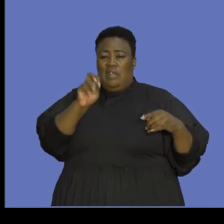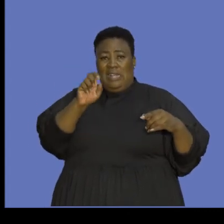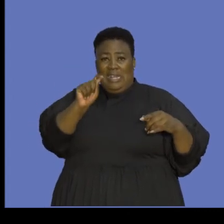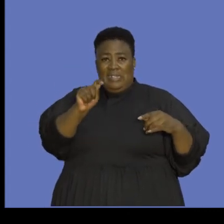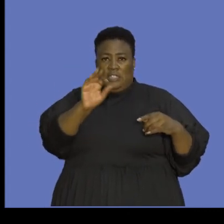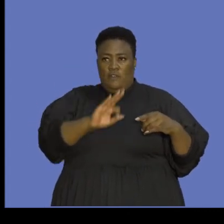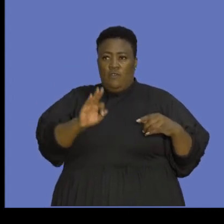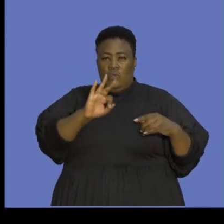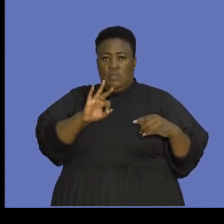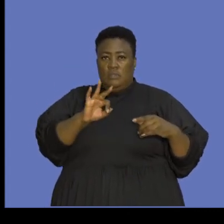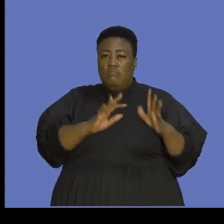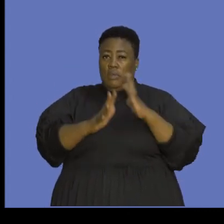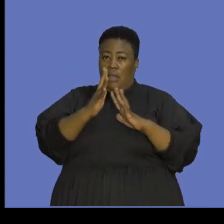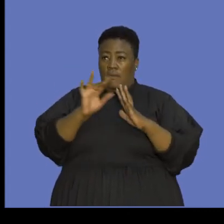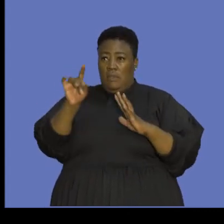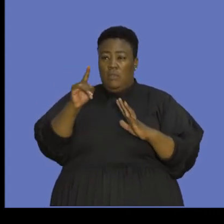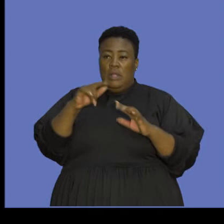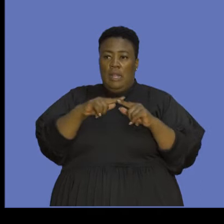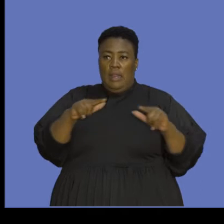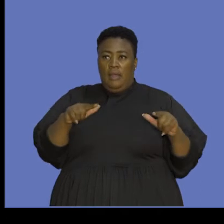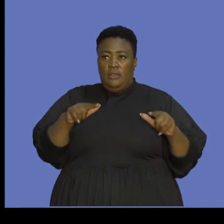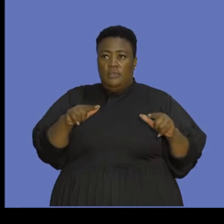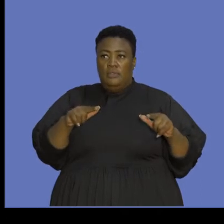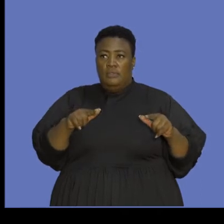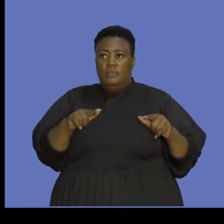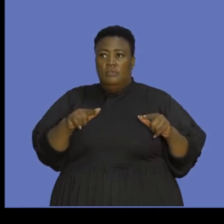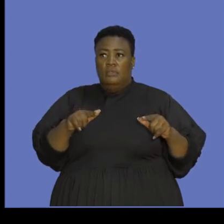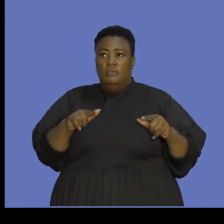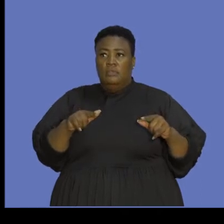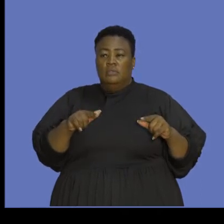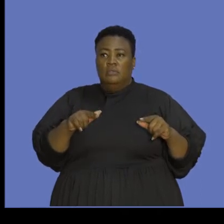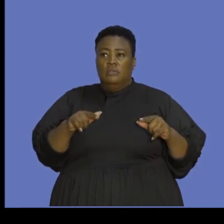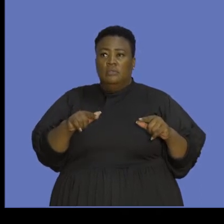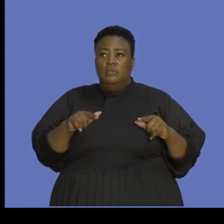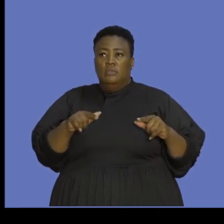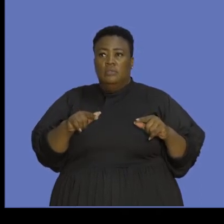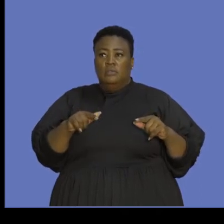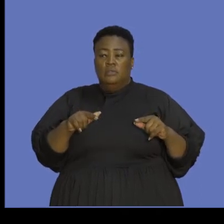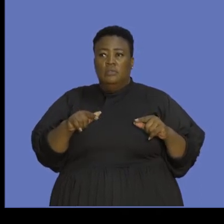be careful with the language. At an acceleration